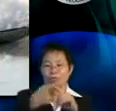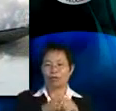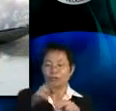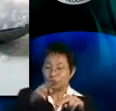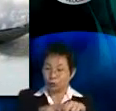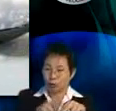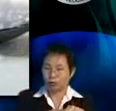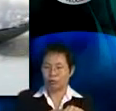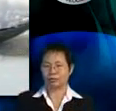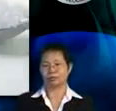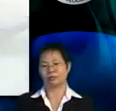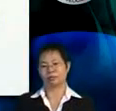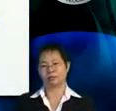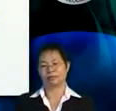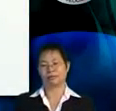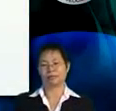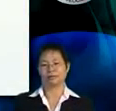salt.